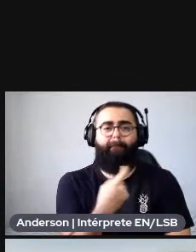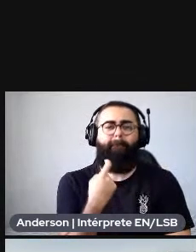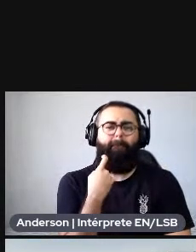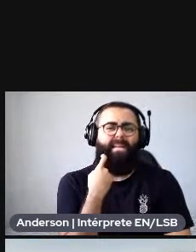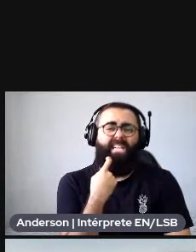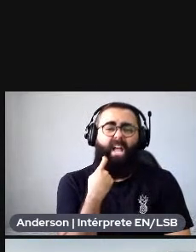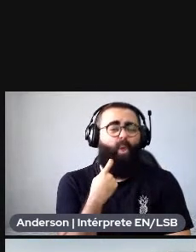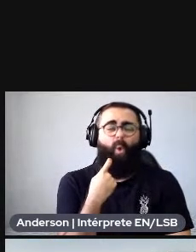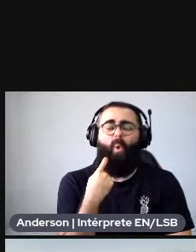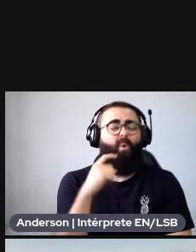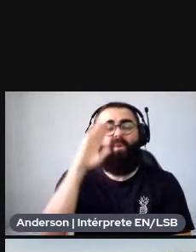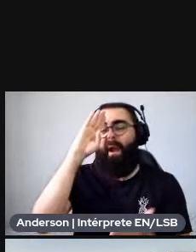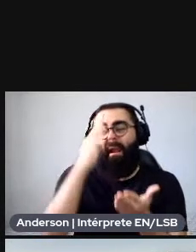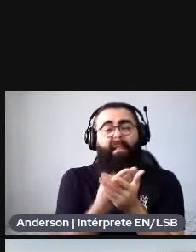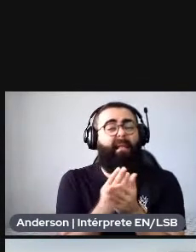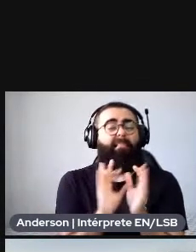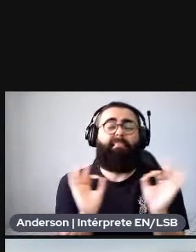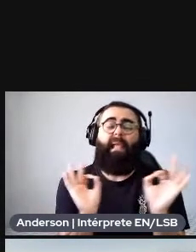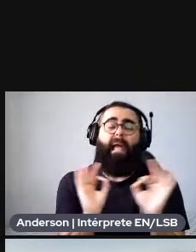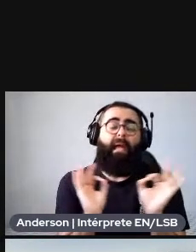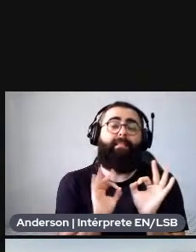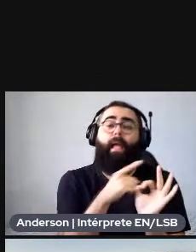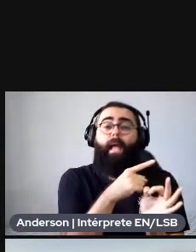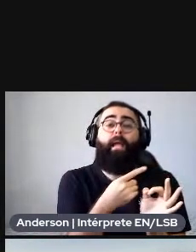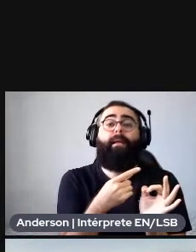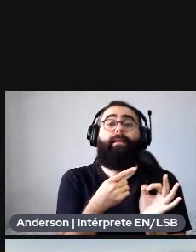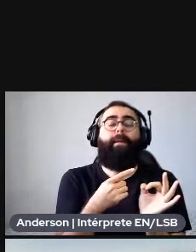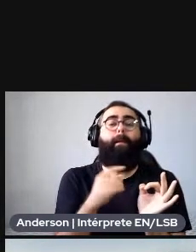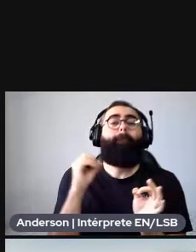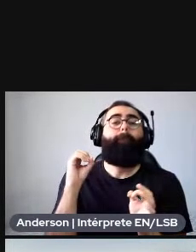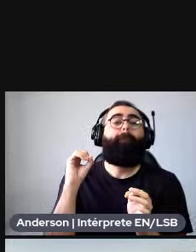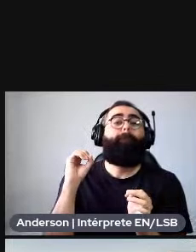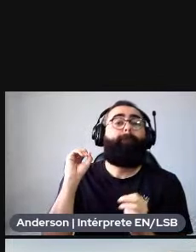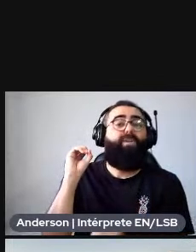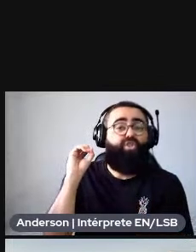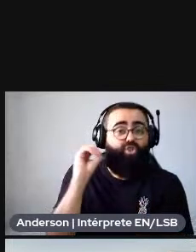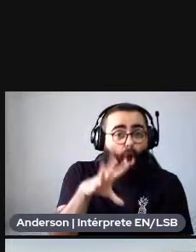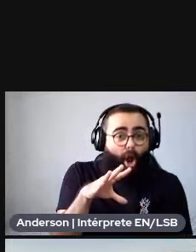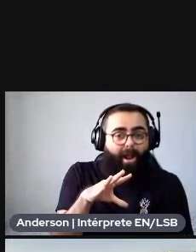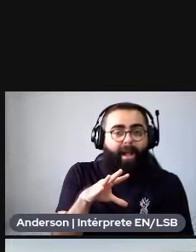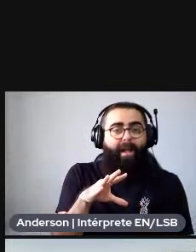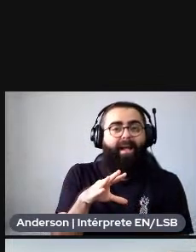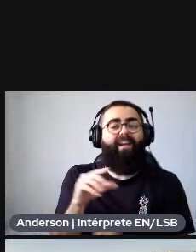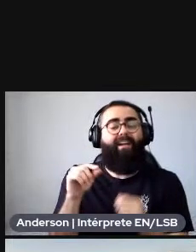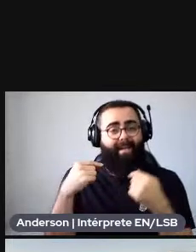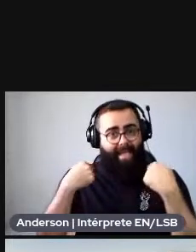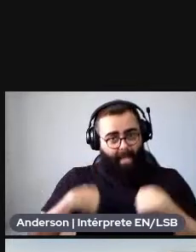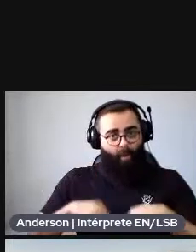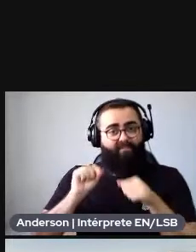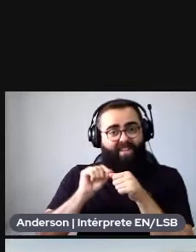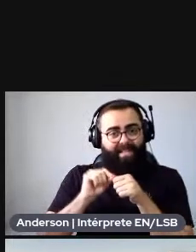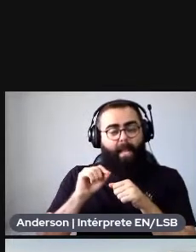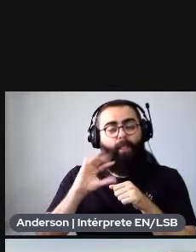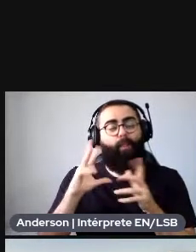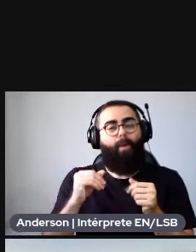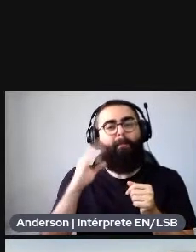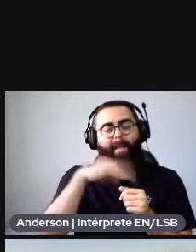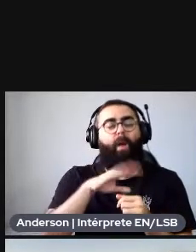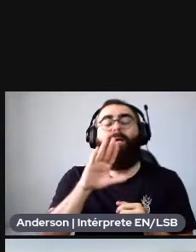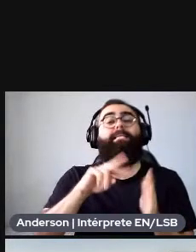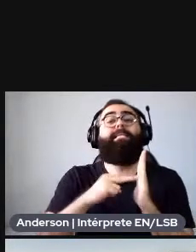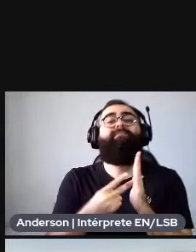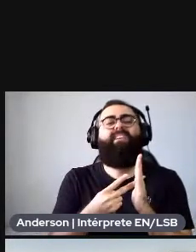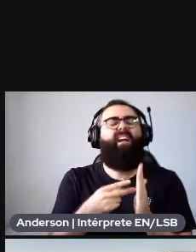a fazer todo mal. The sinner falls into despair and he starts to do bad things. So